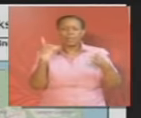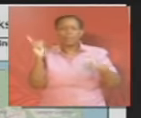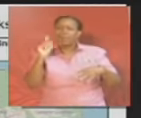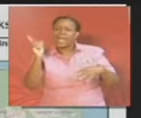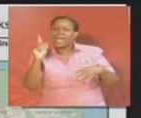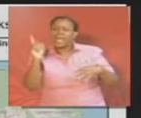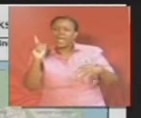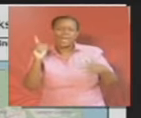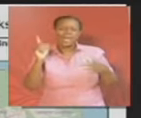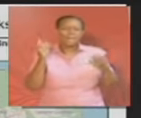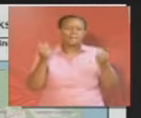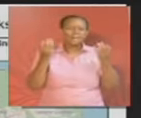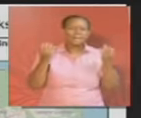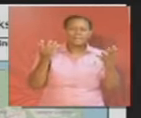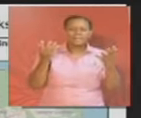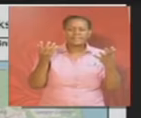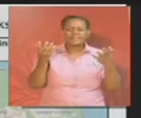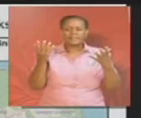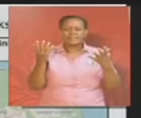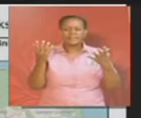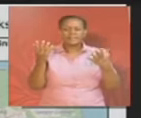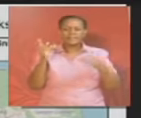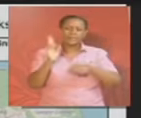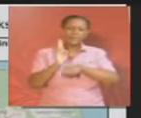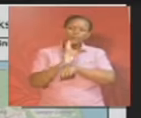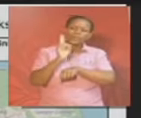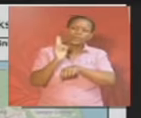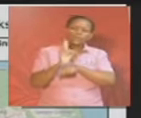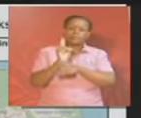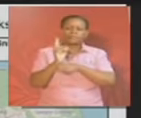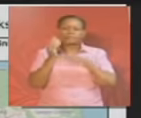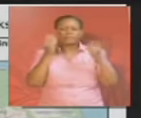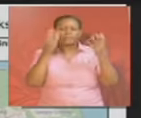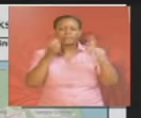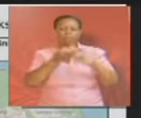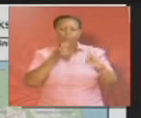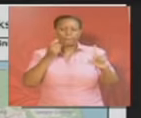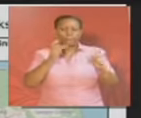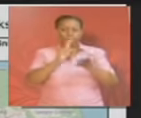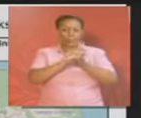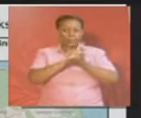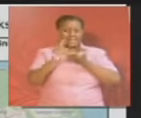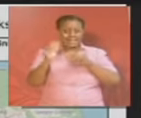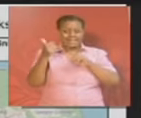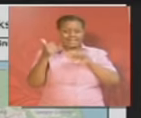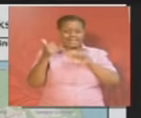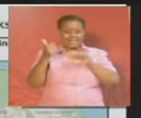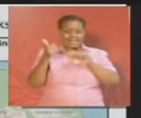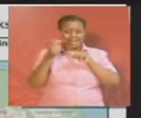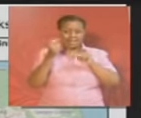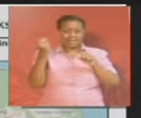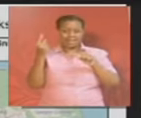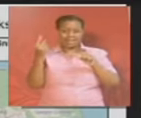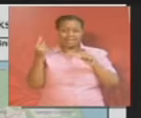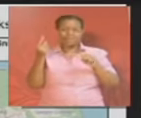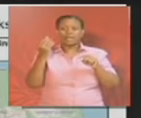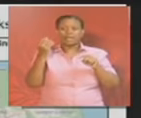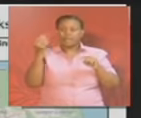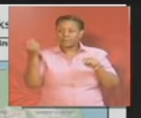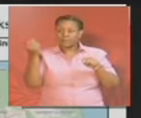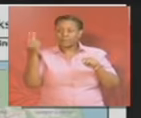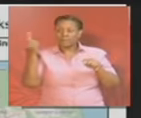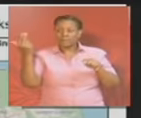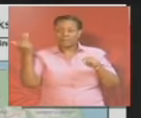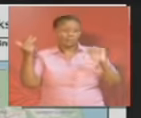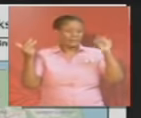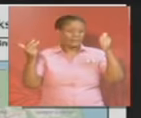data collected during epidemiological weeks 10 and 11 and 12 and 13. And what we are